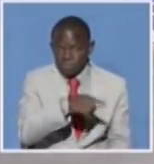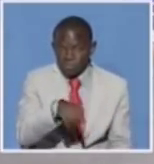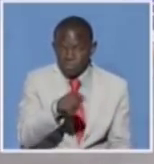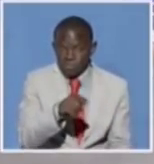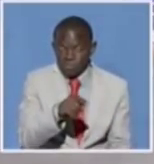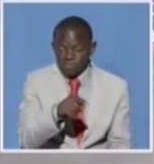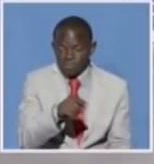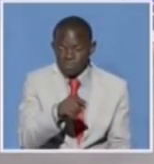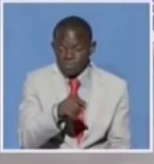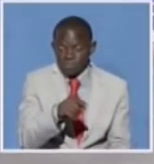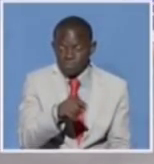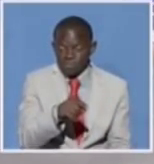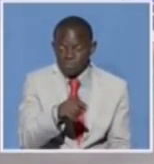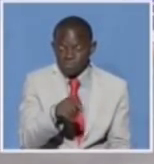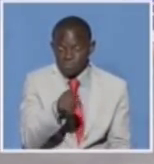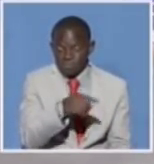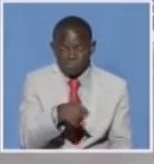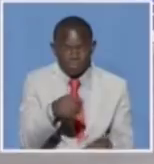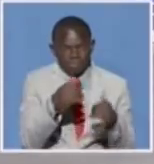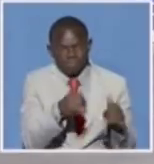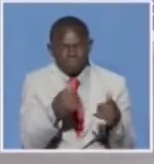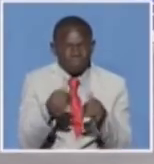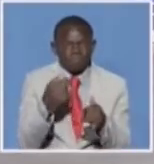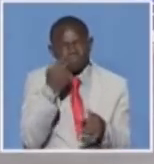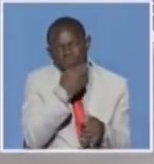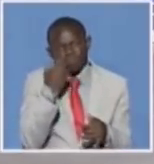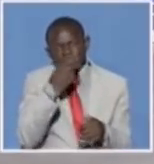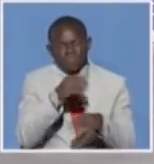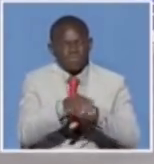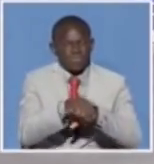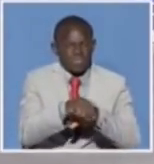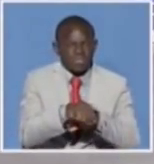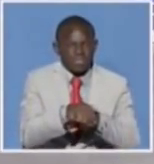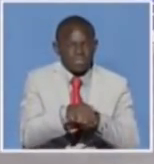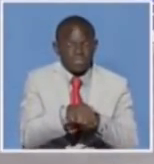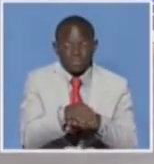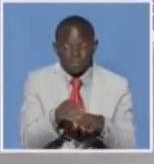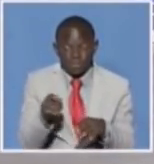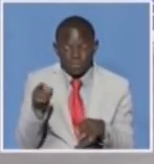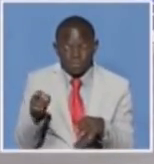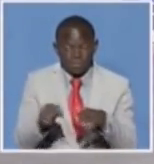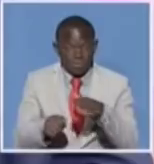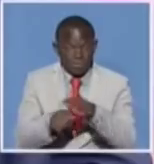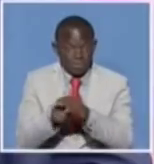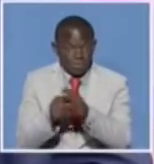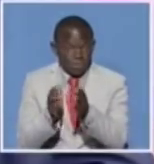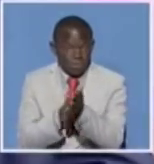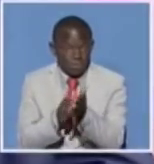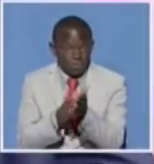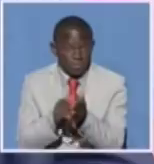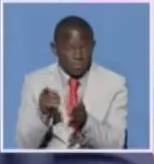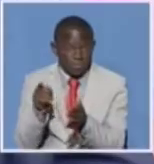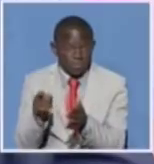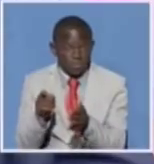their children is maybe English, and when they go to the private schools, they teach